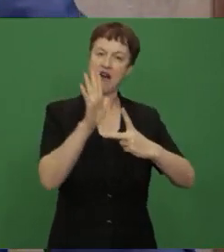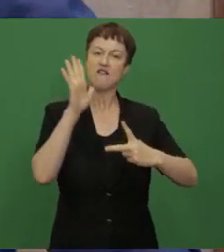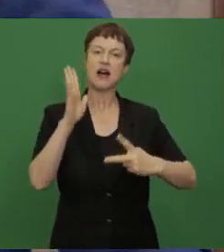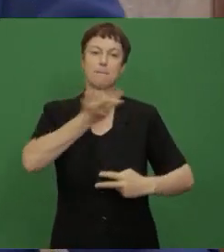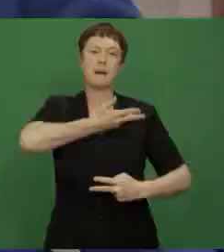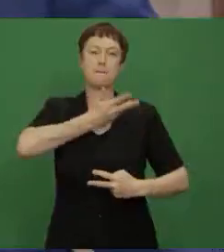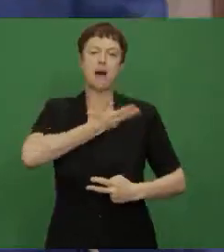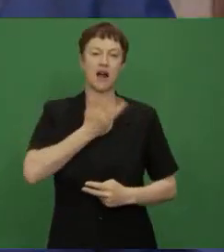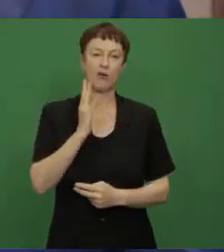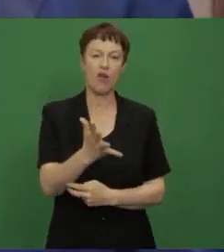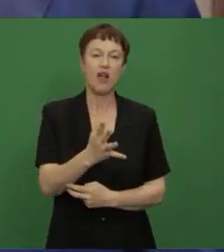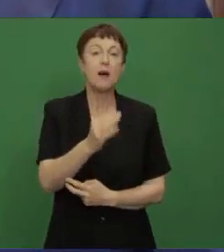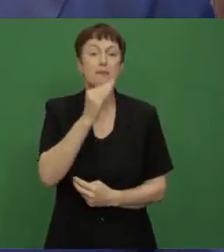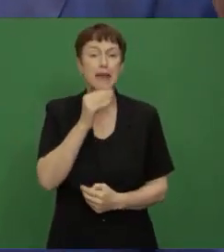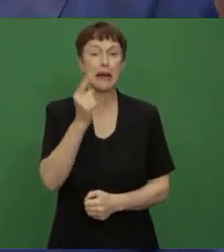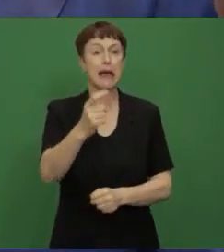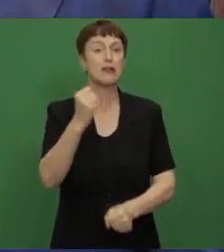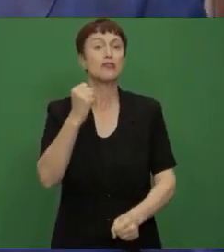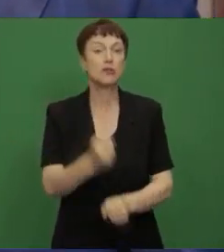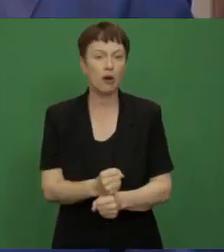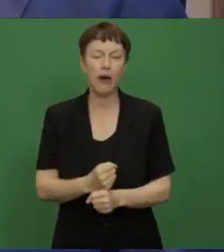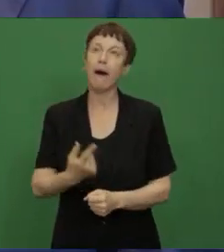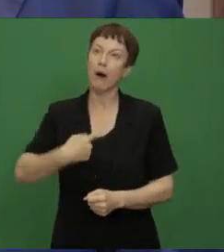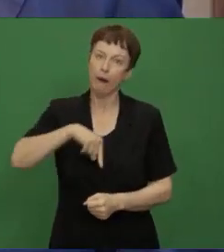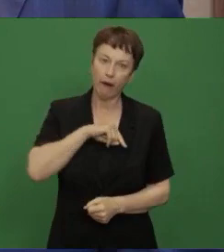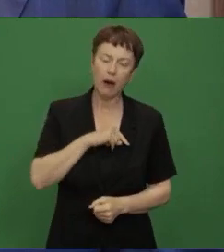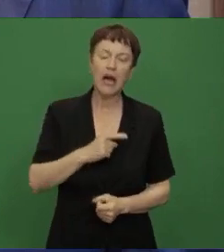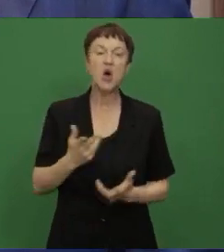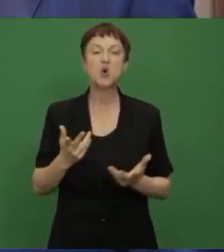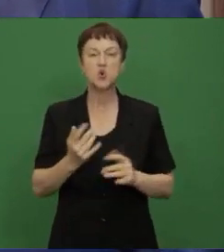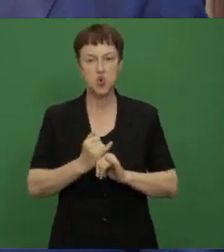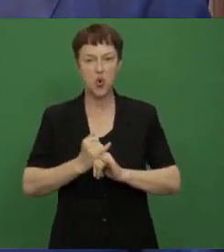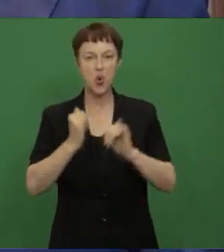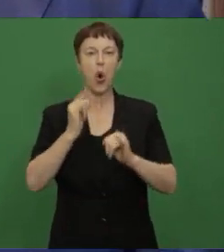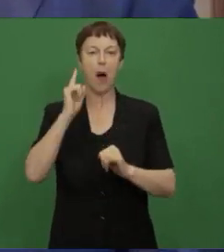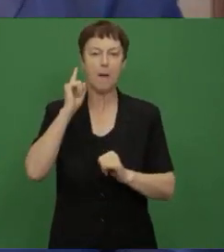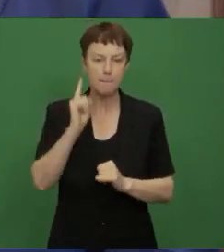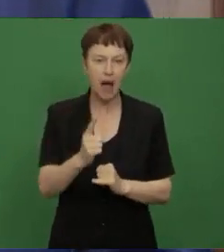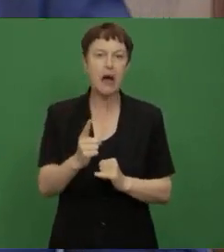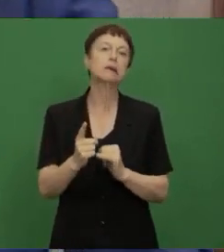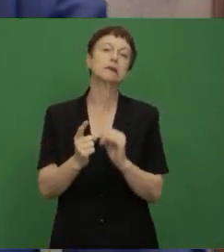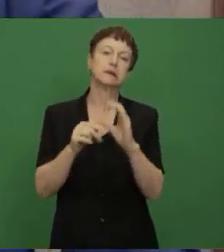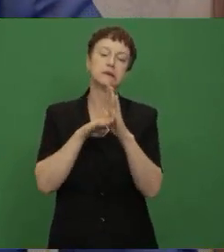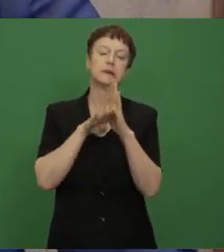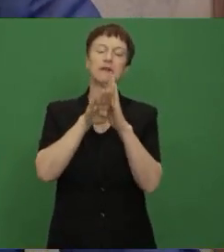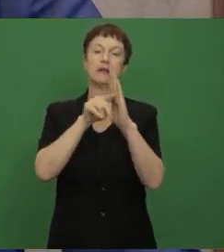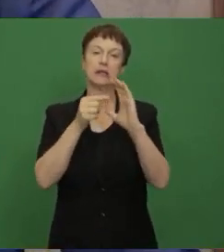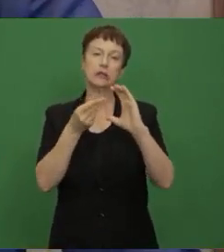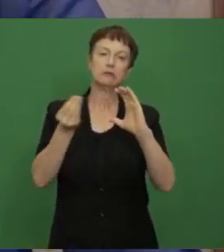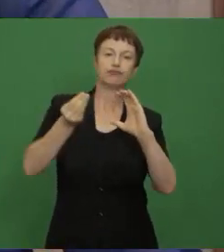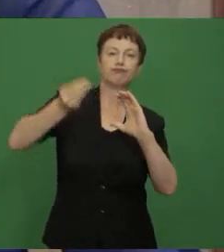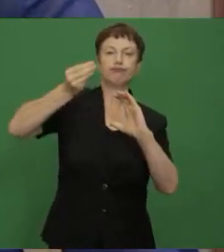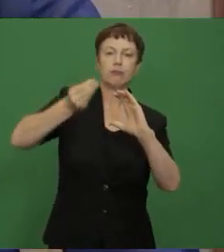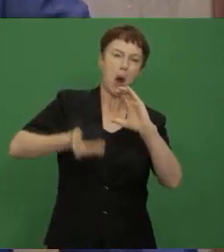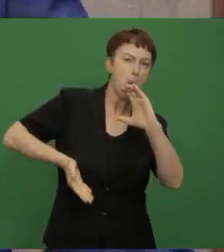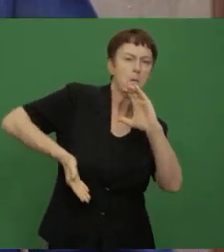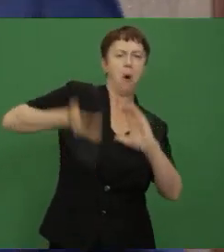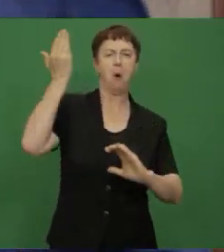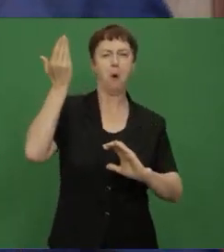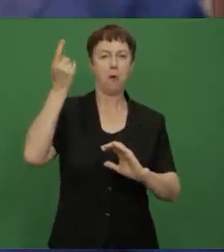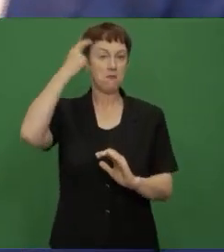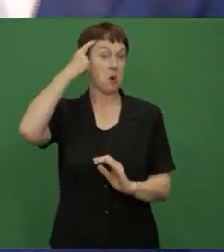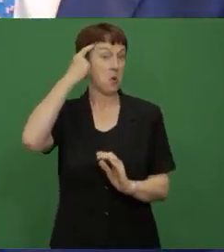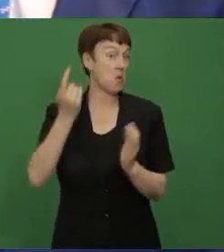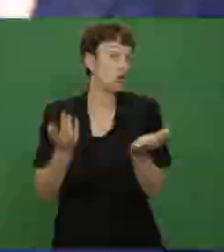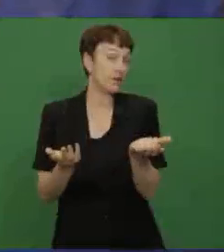require an even stronger monetary policy response in the future. Against